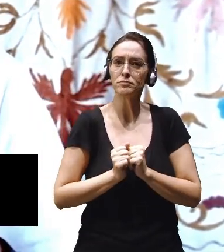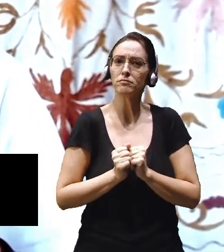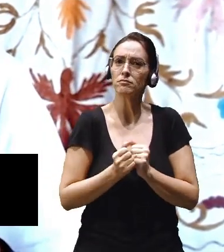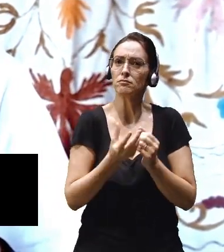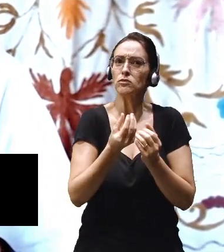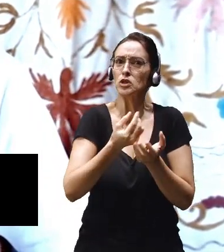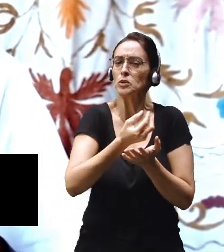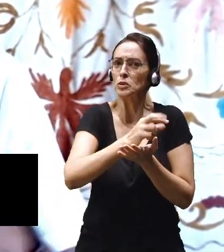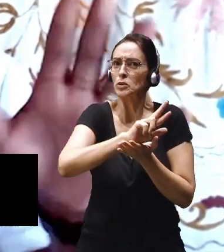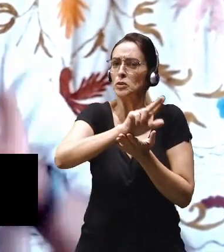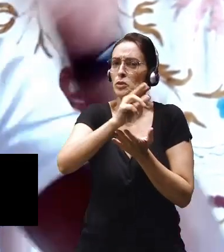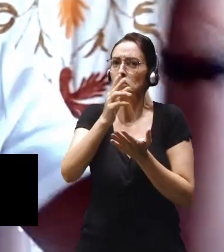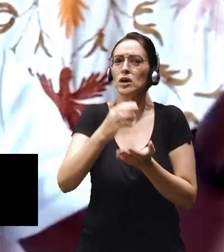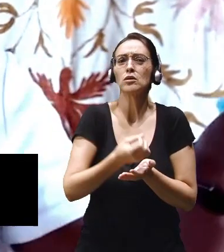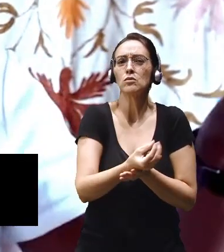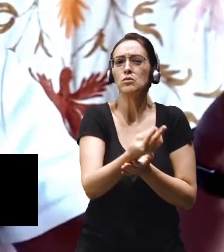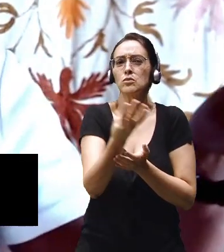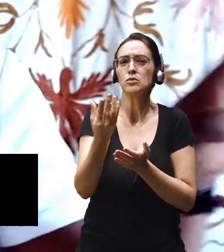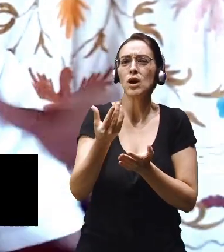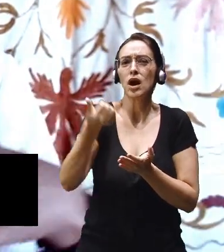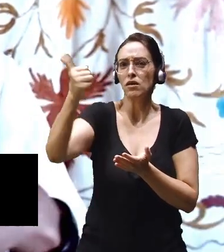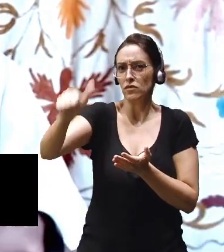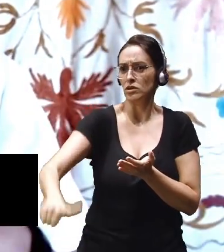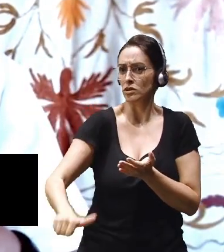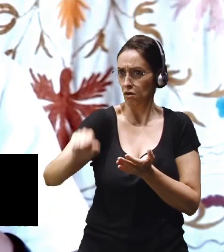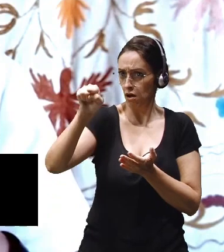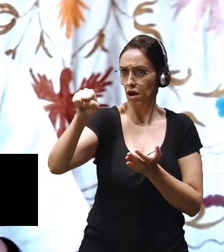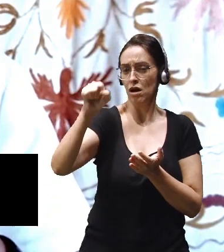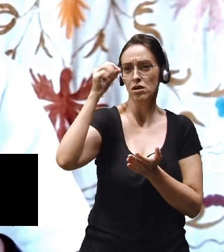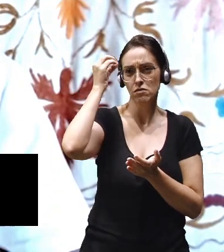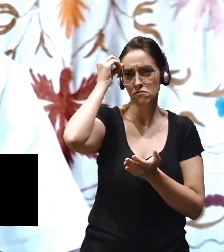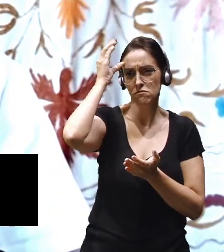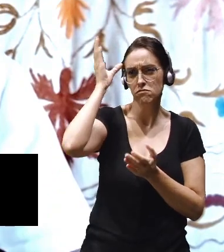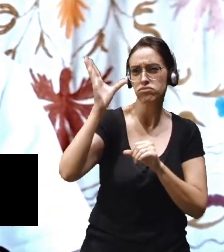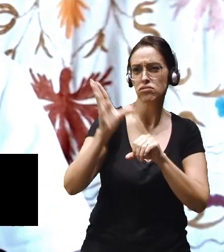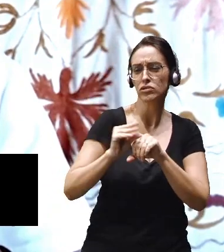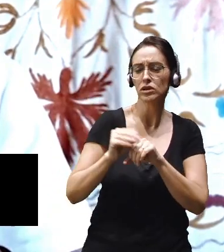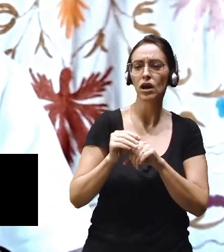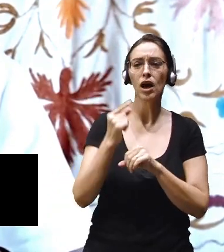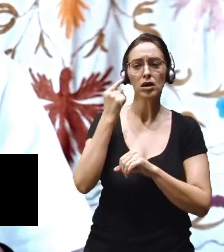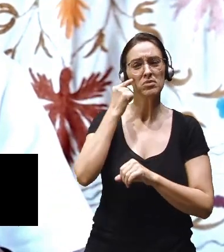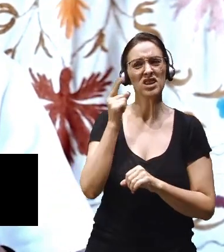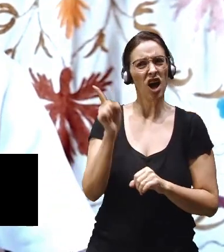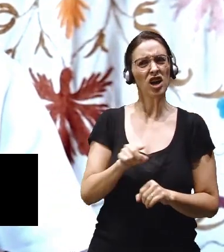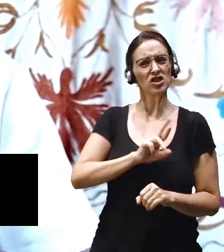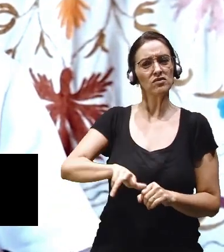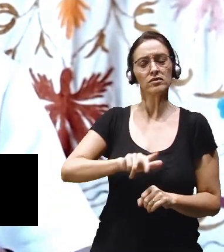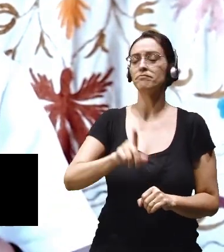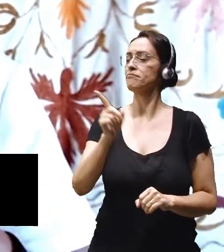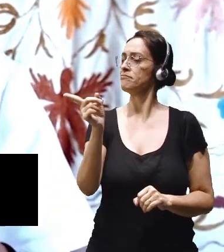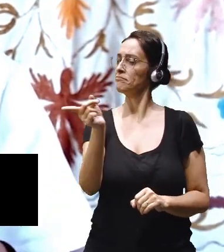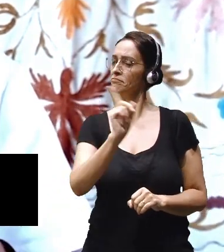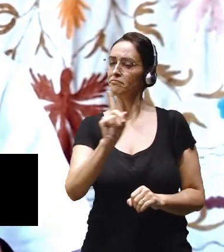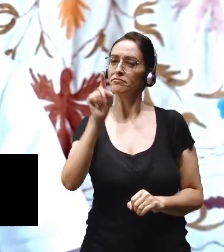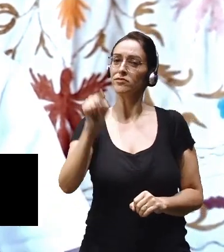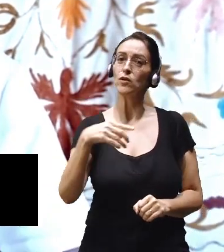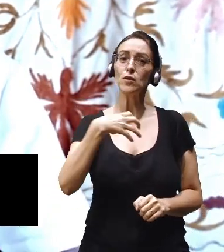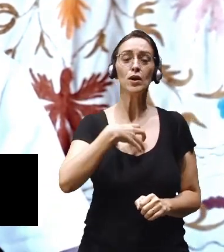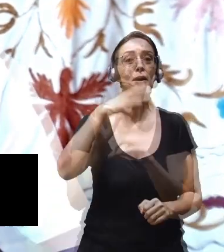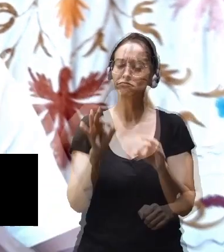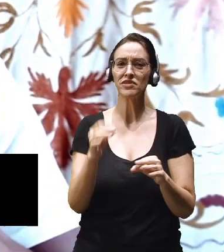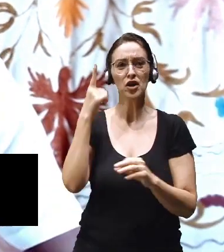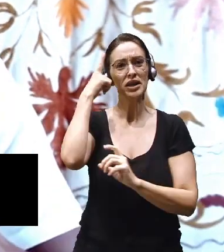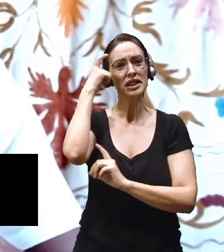knowledge, right? And we like to think of it as something separate, but it is actually one of the key ways, along with research, that we determine what is valid and